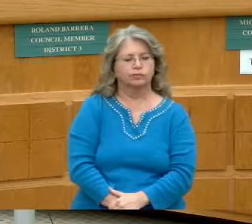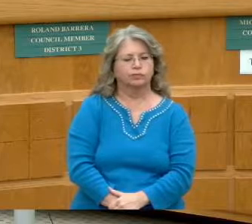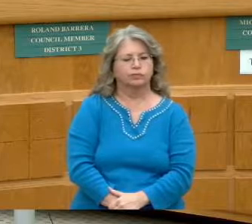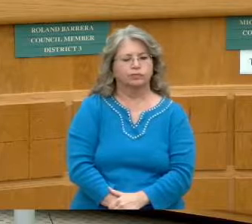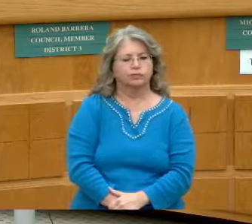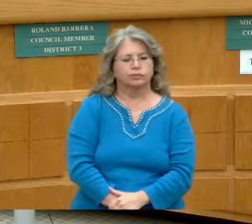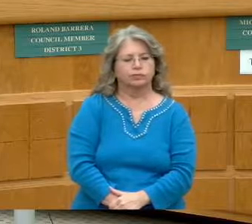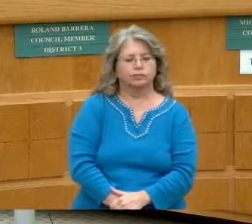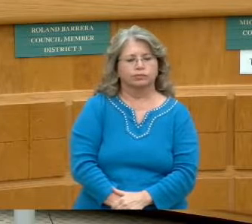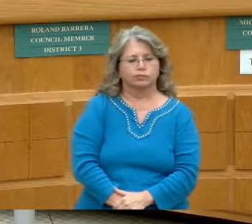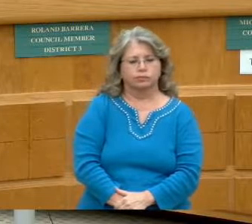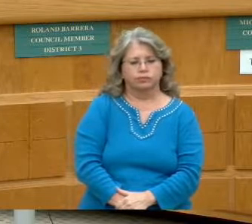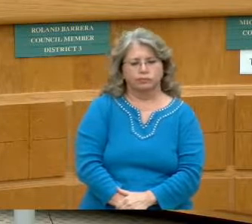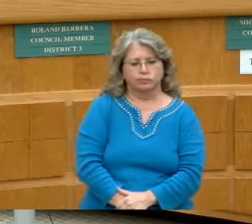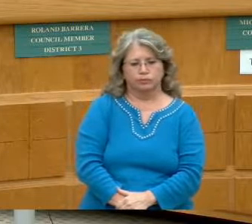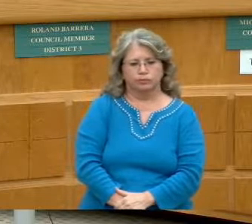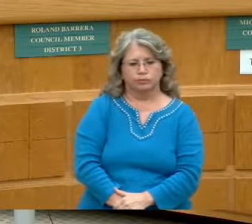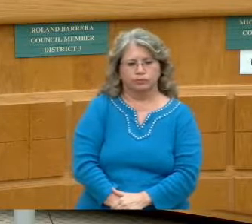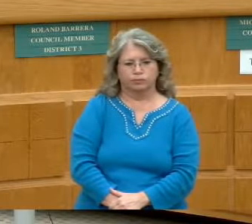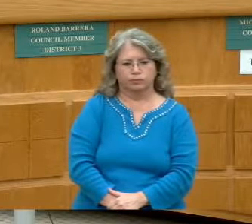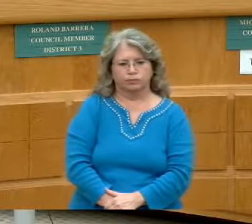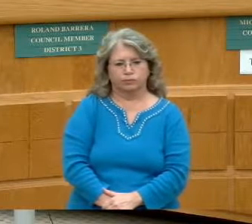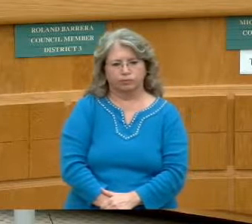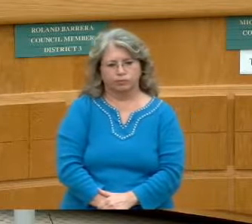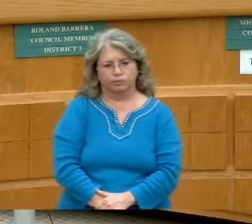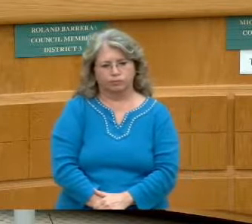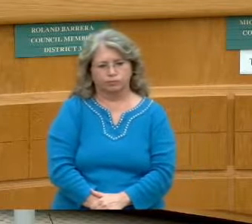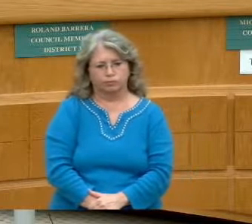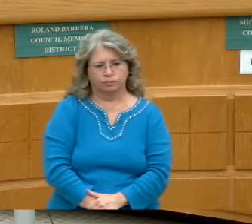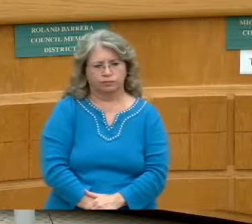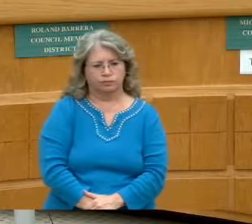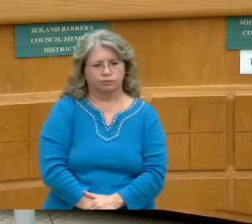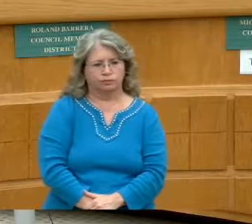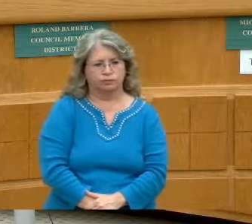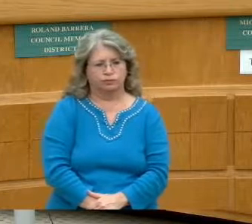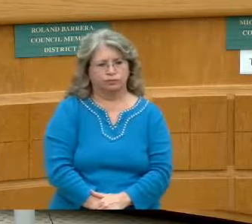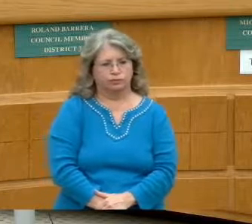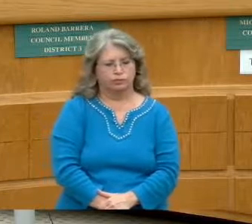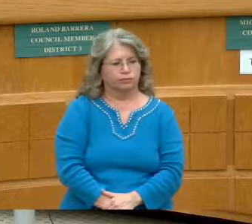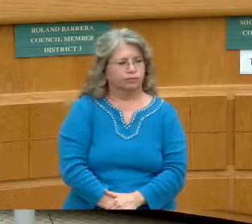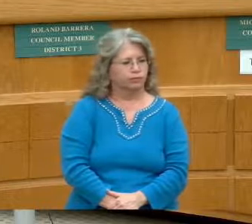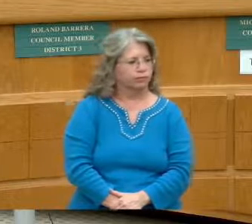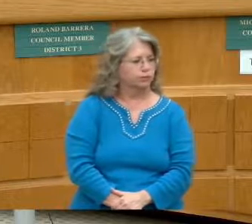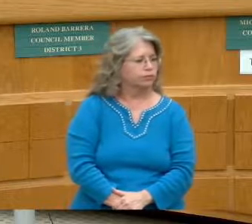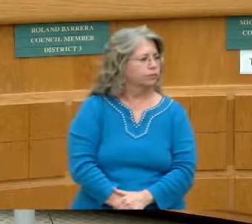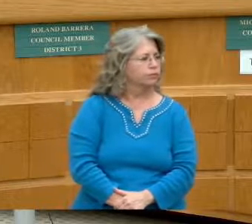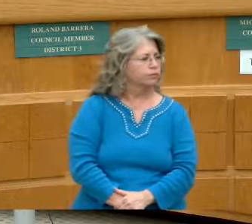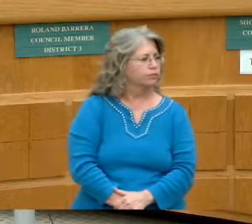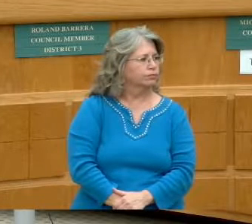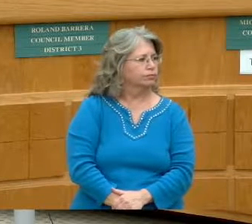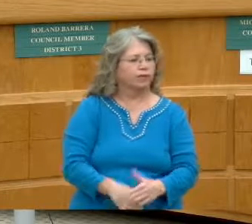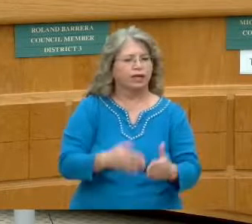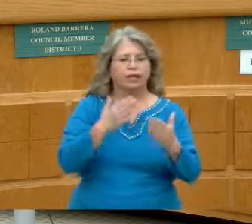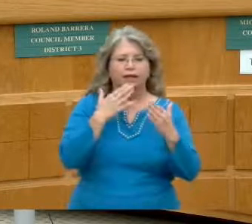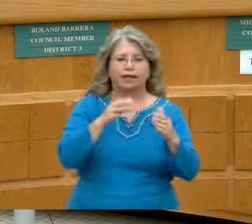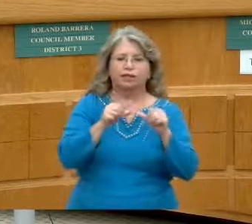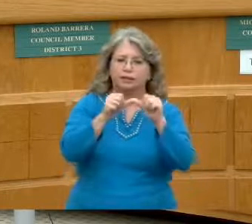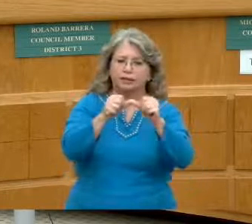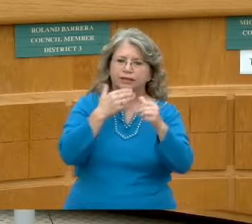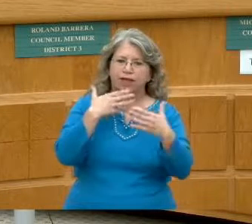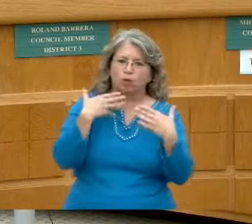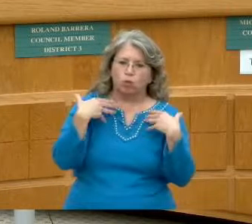de que el lugar en el que se encuentre tenga protocolos de seguridad para proteger su salud y la de quienes lo rodean. Thank you. Stay well,